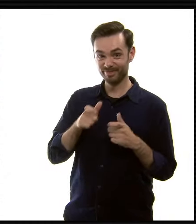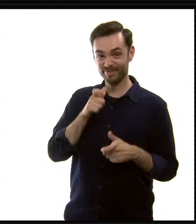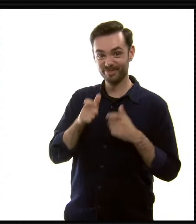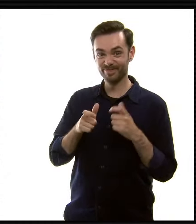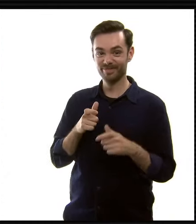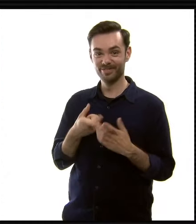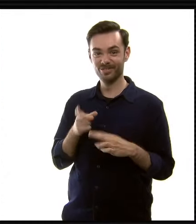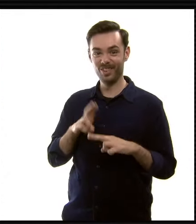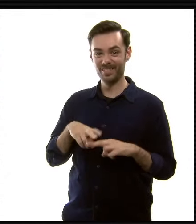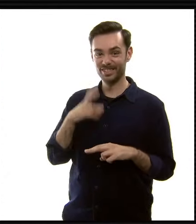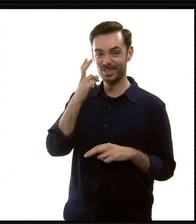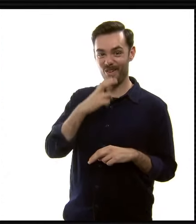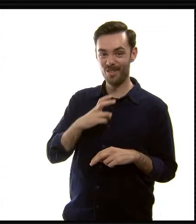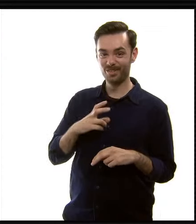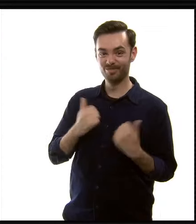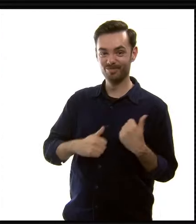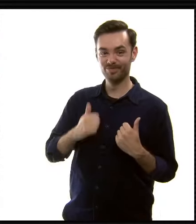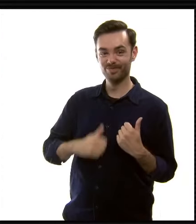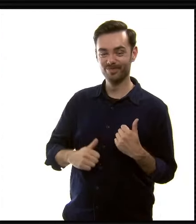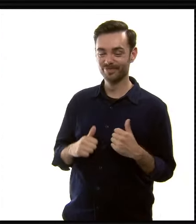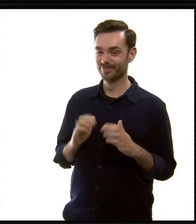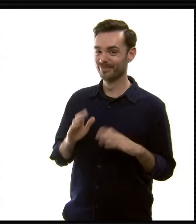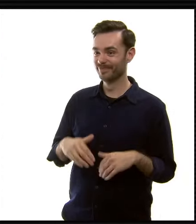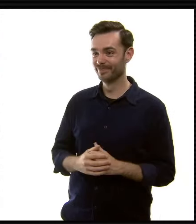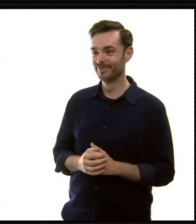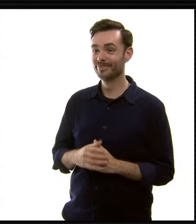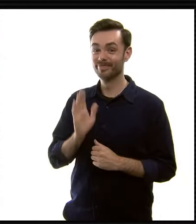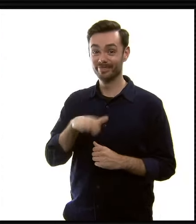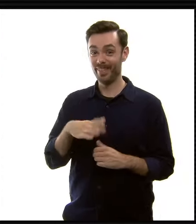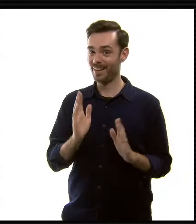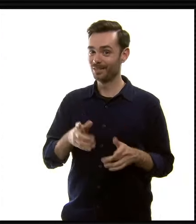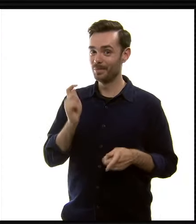just me? Anyway, you'll just have to build it to find out.